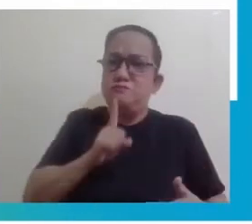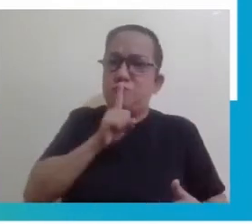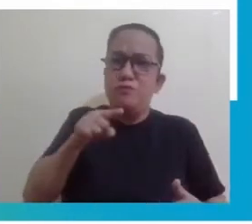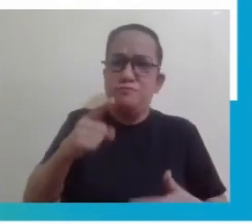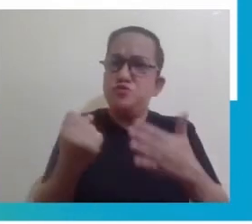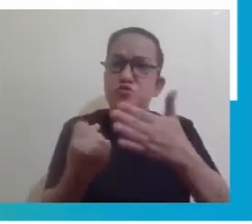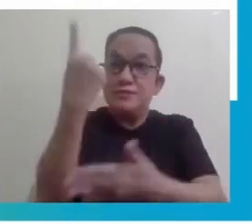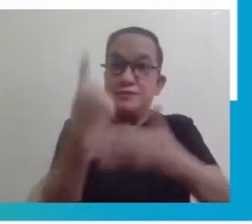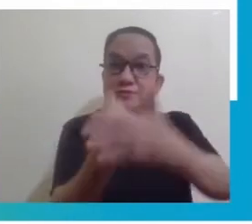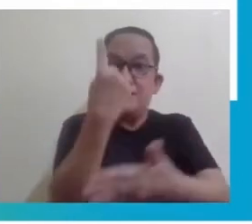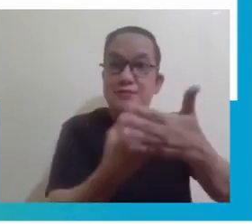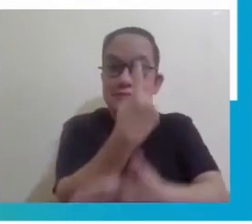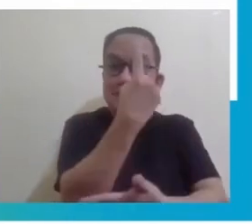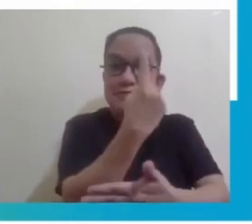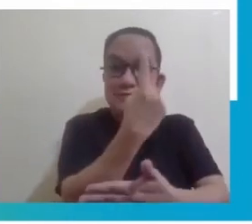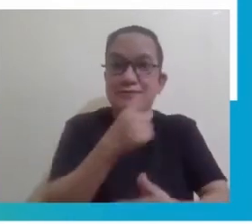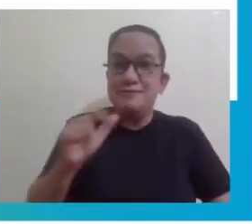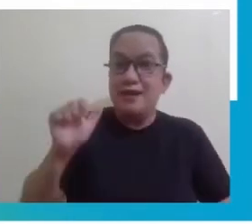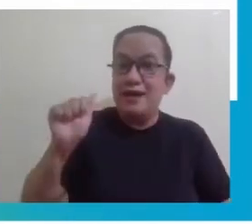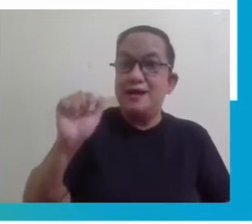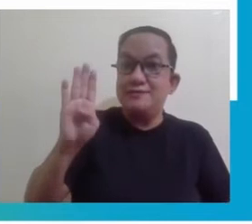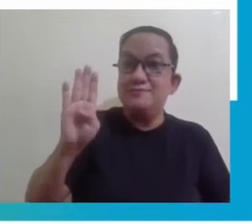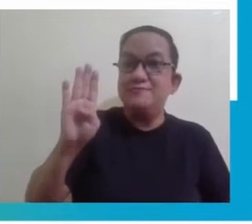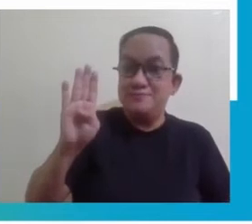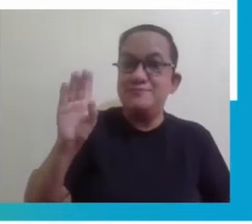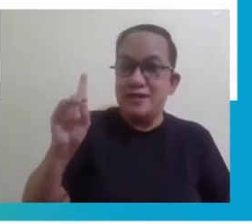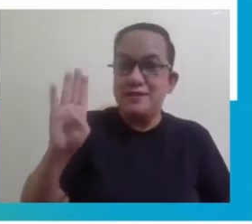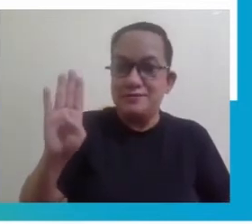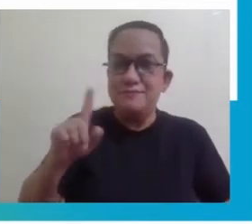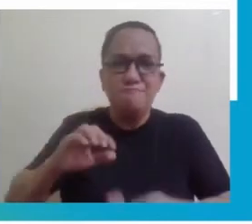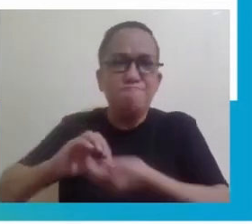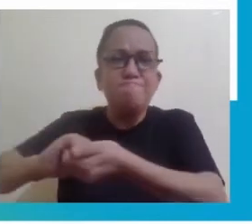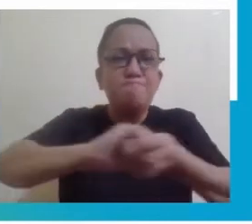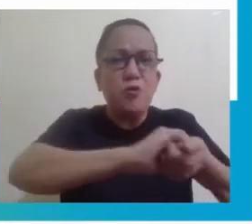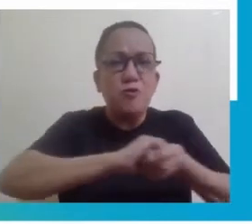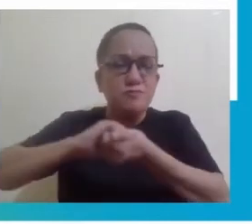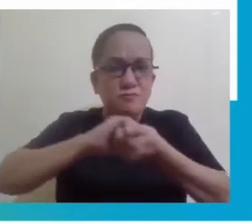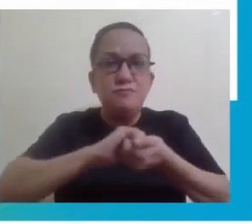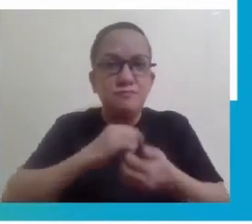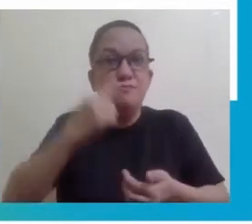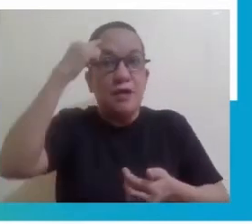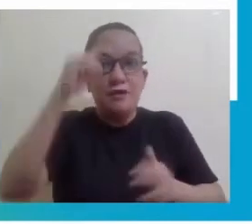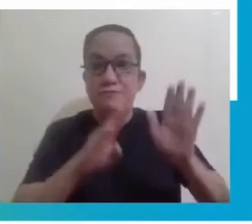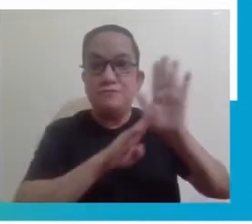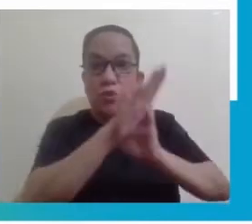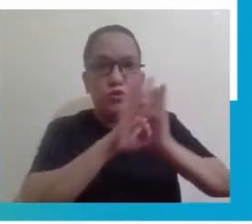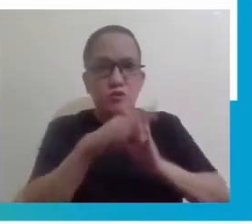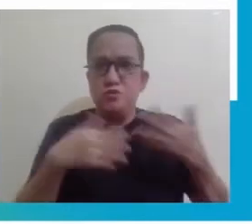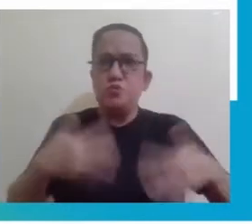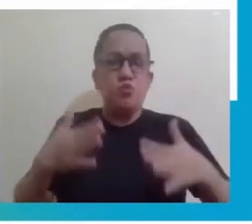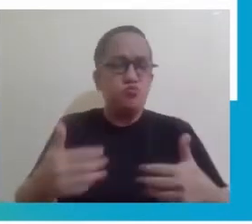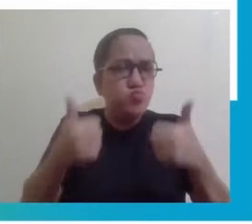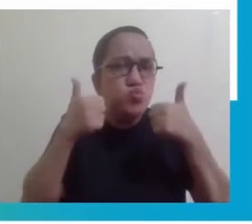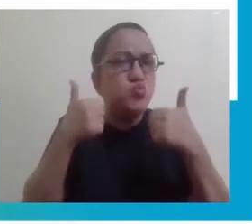can continue to collaborate towards a resilient and green recovery for our region. I hope that